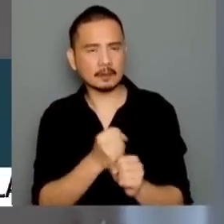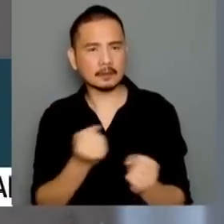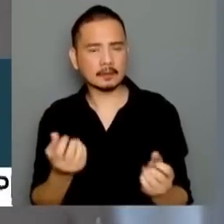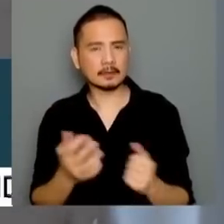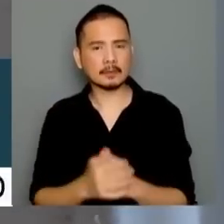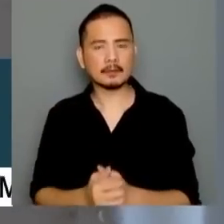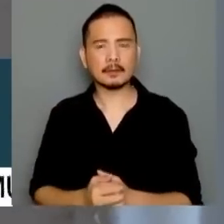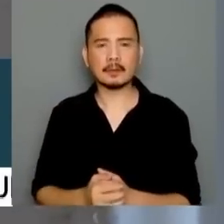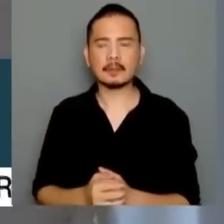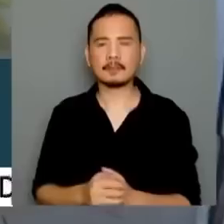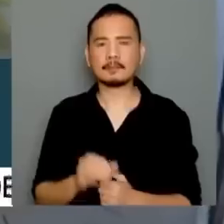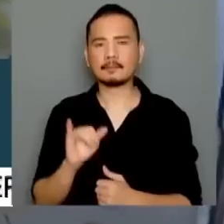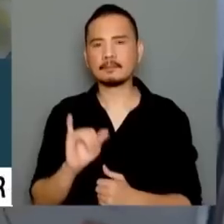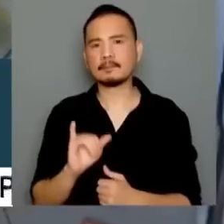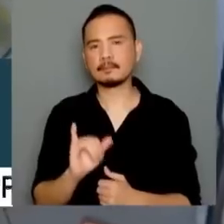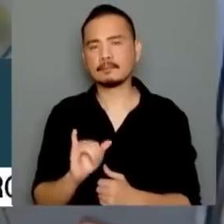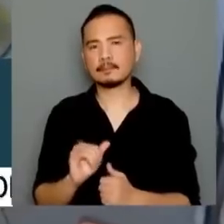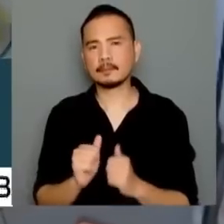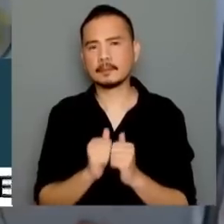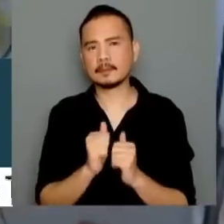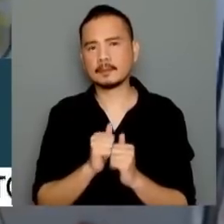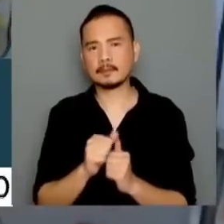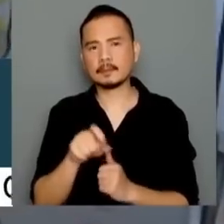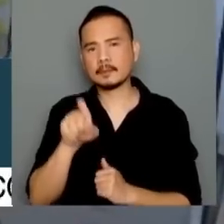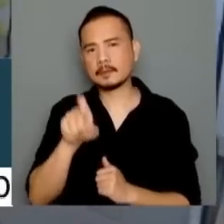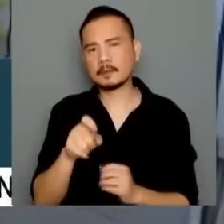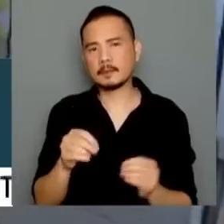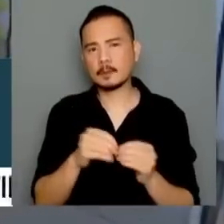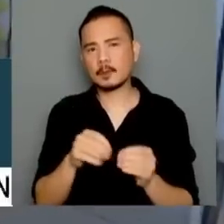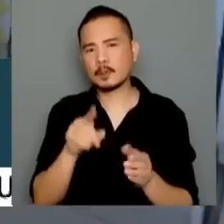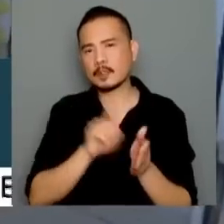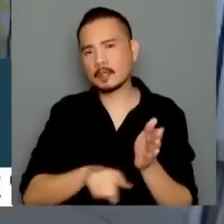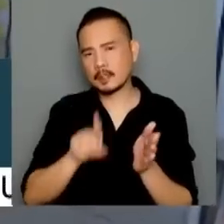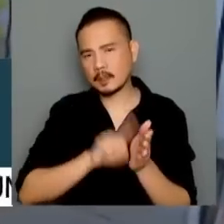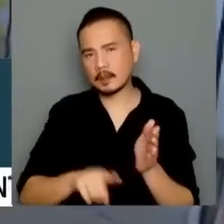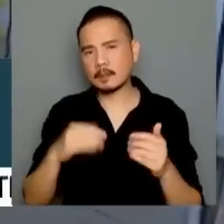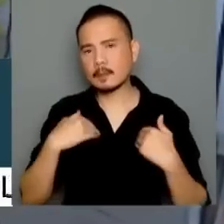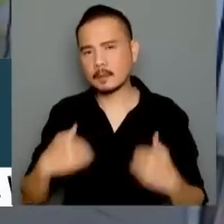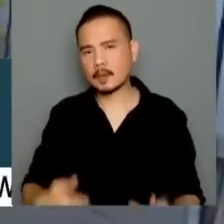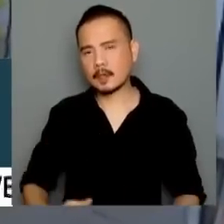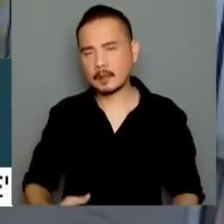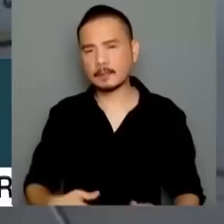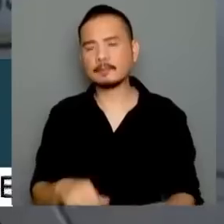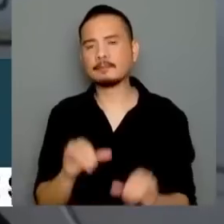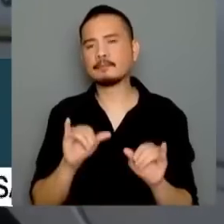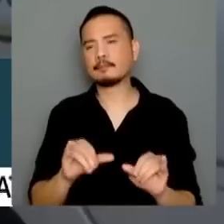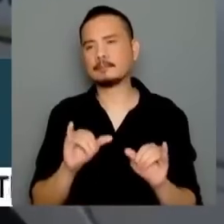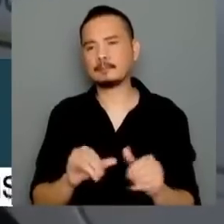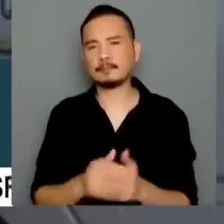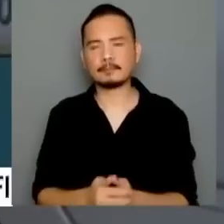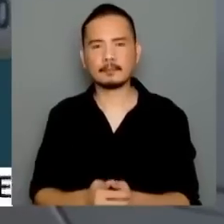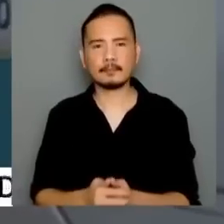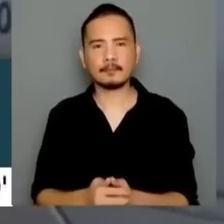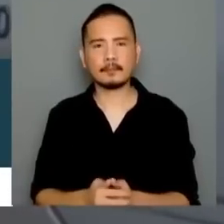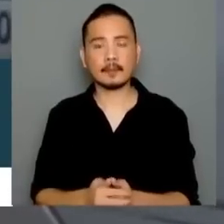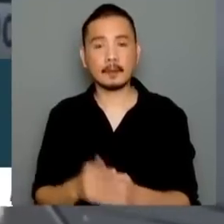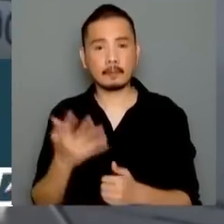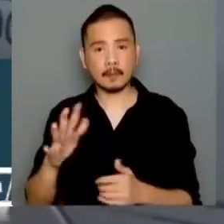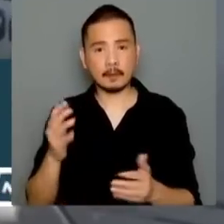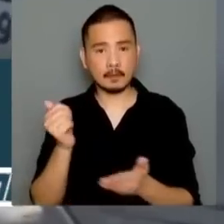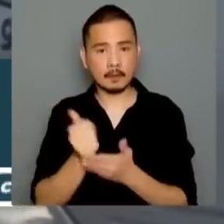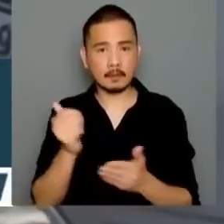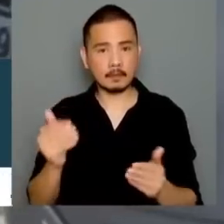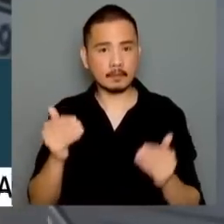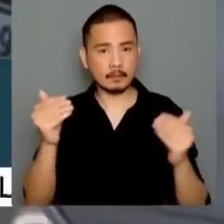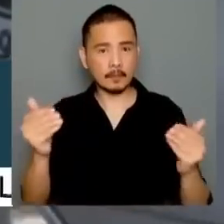need for an autopsy to be done once there is a go signal from the next of kin,